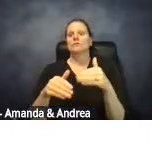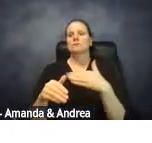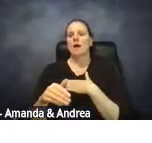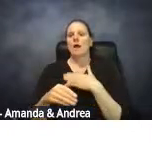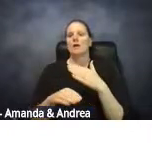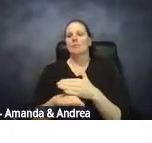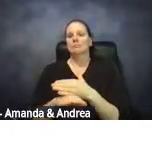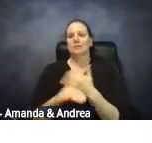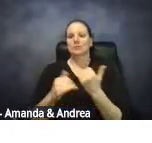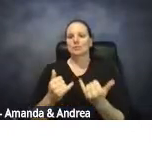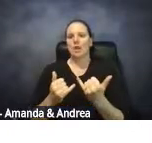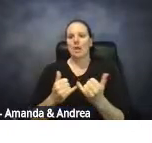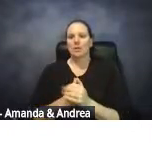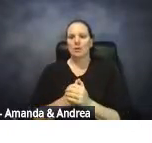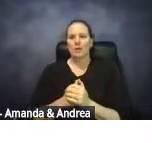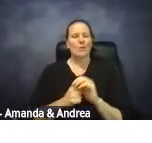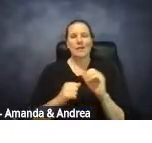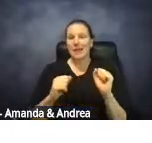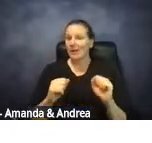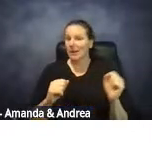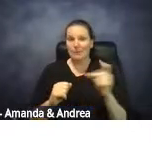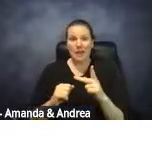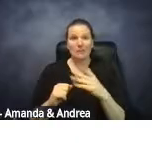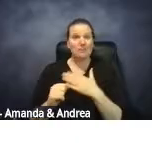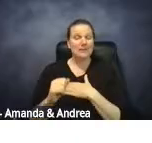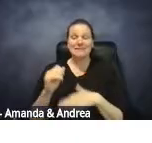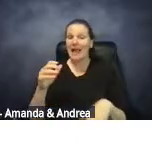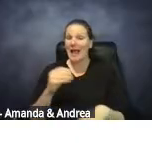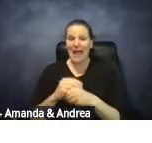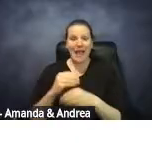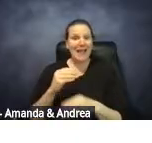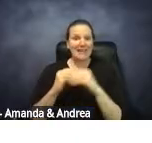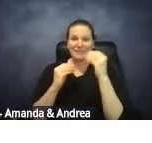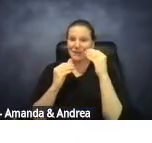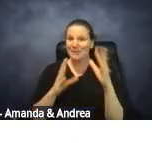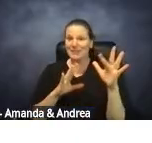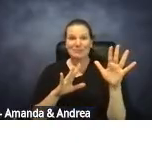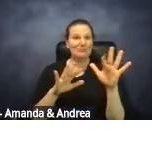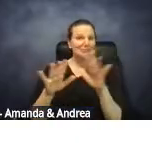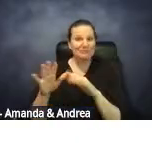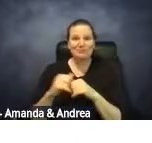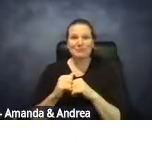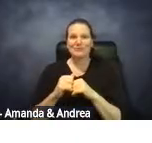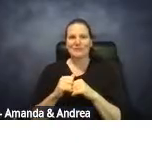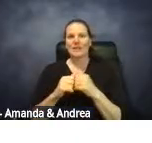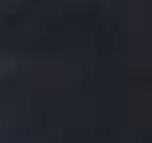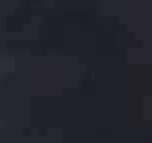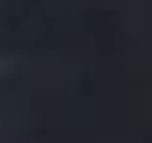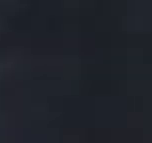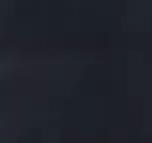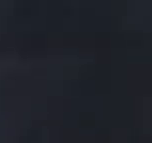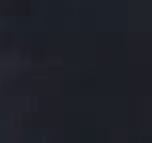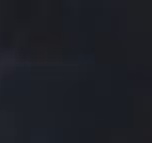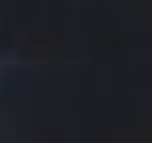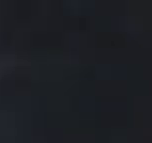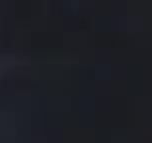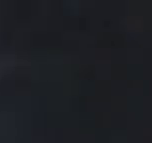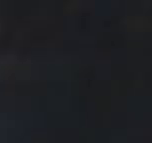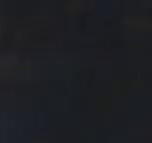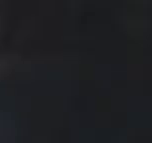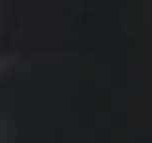today. And we can come back. Please keep adding information and we can go on to the next slide.